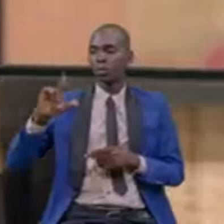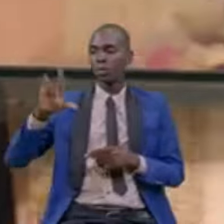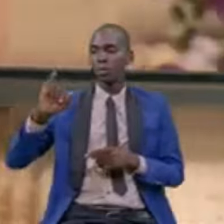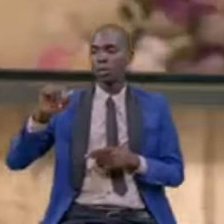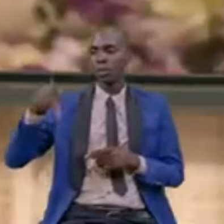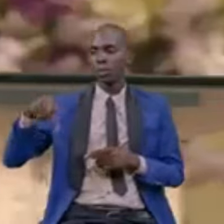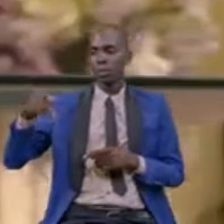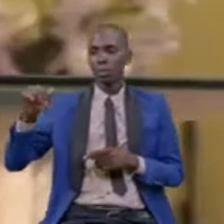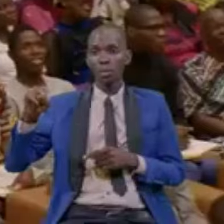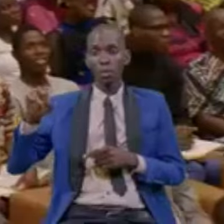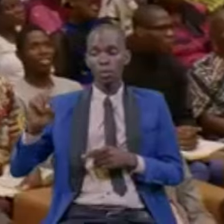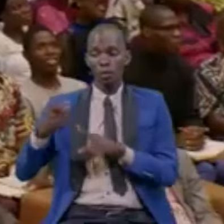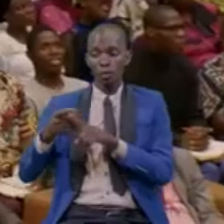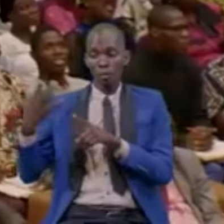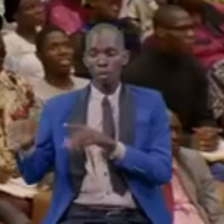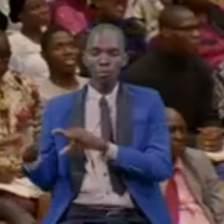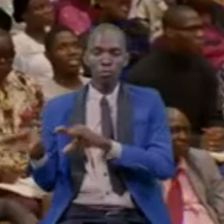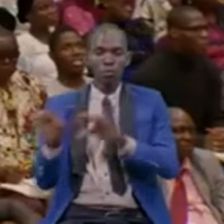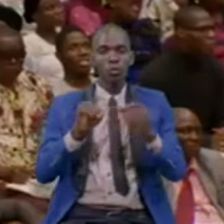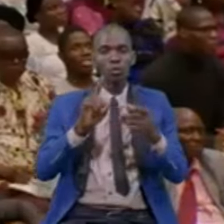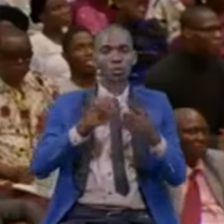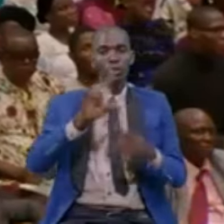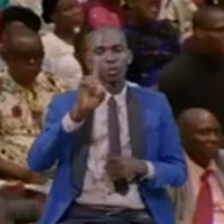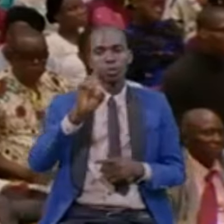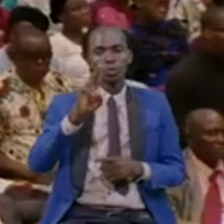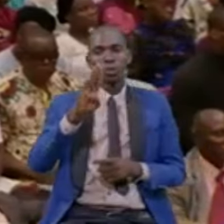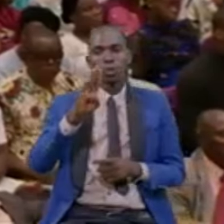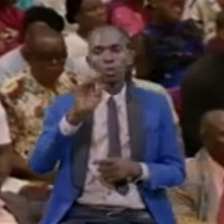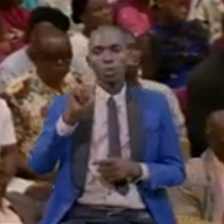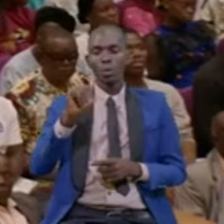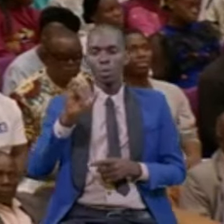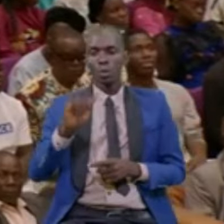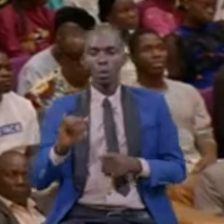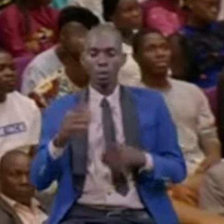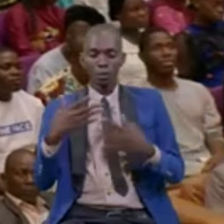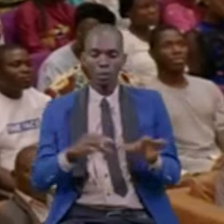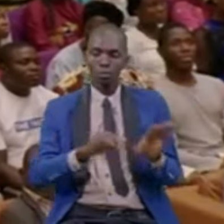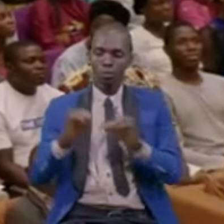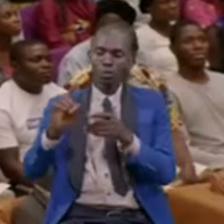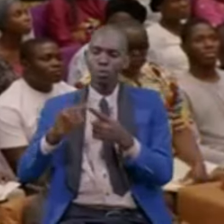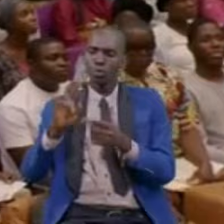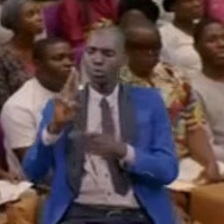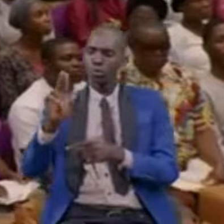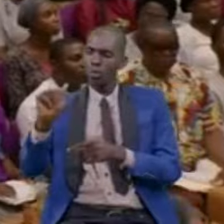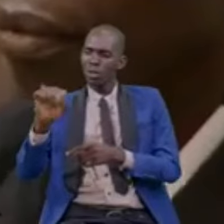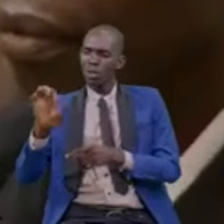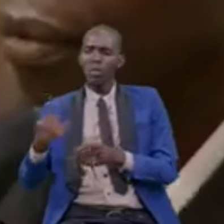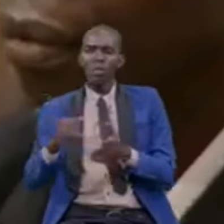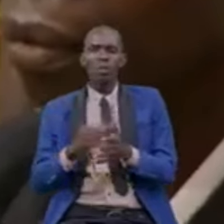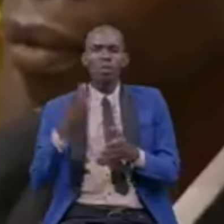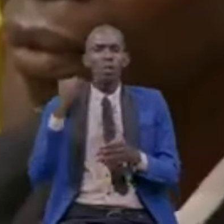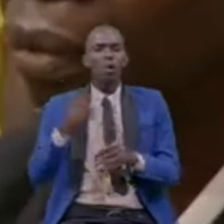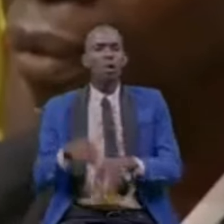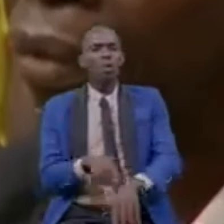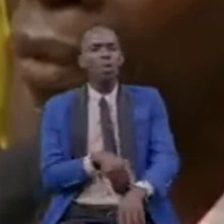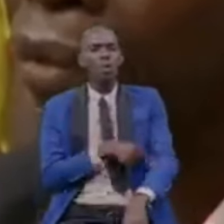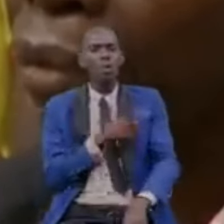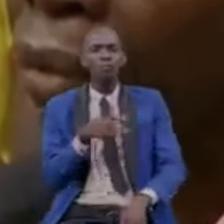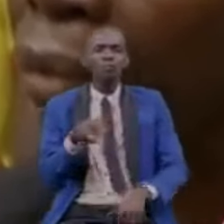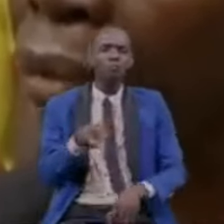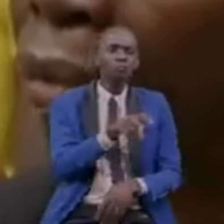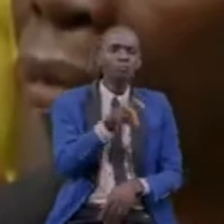to Dubai and other cities in UAE. It was a long trip. And after long trip, after that long